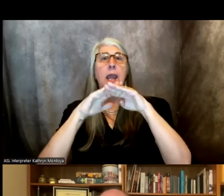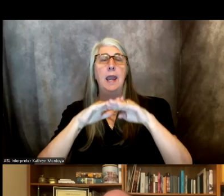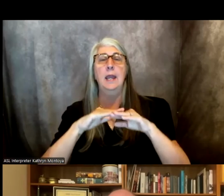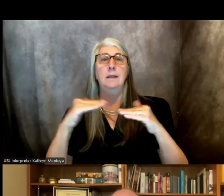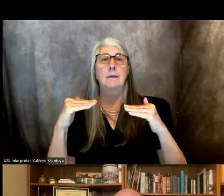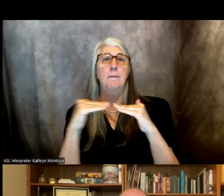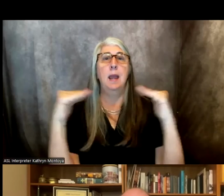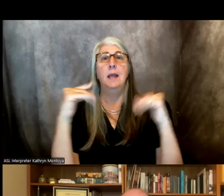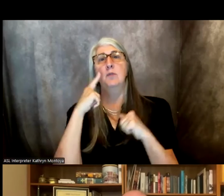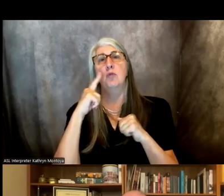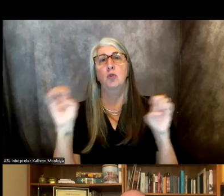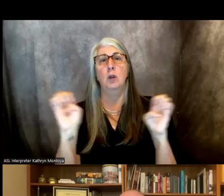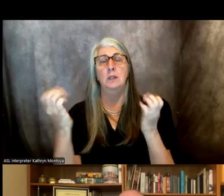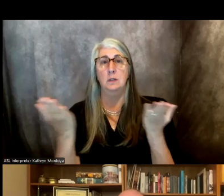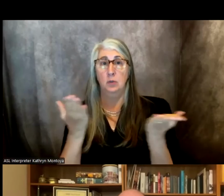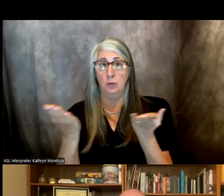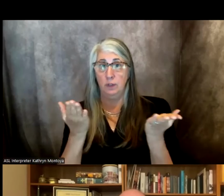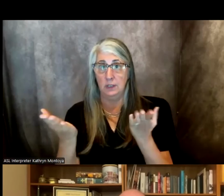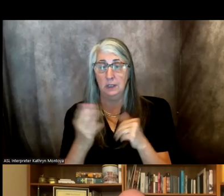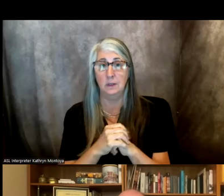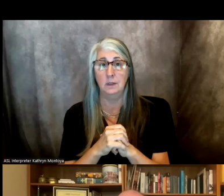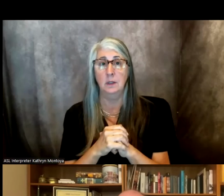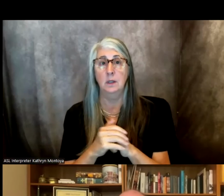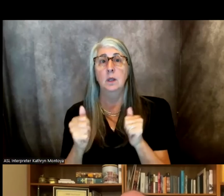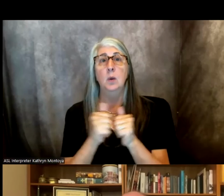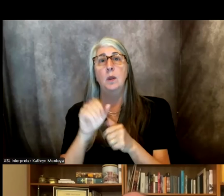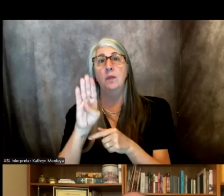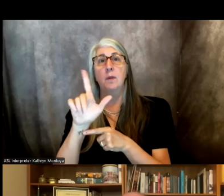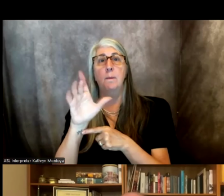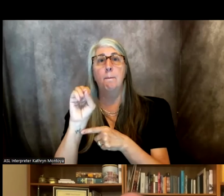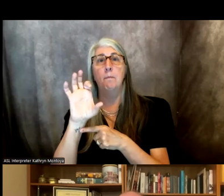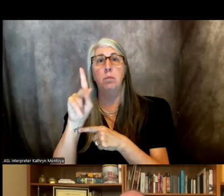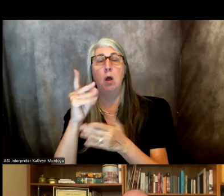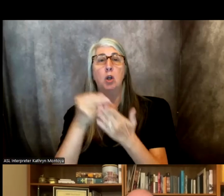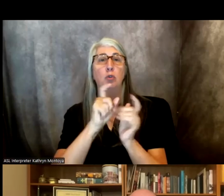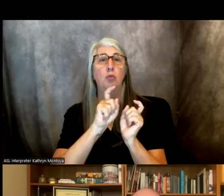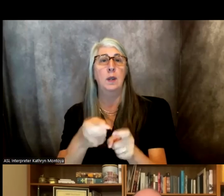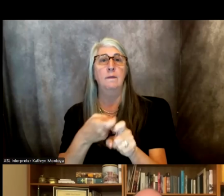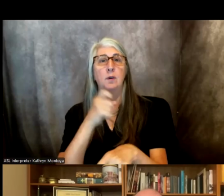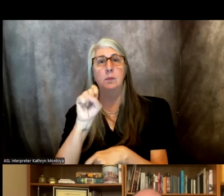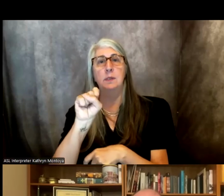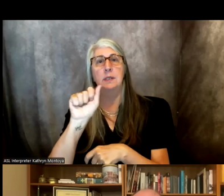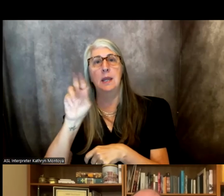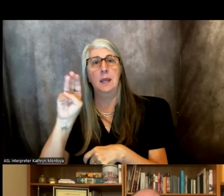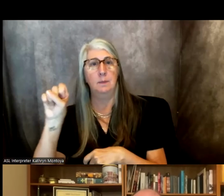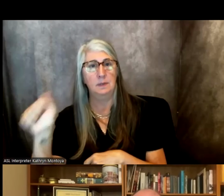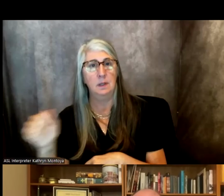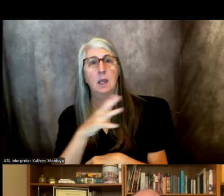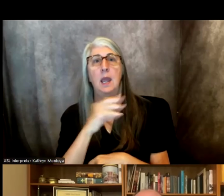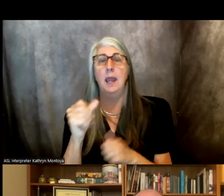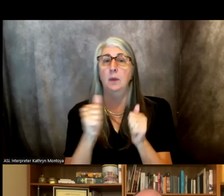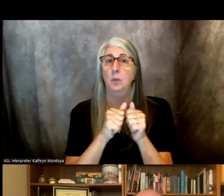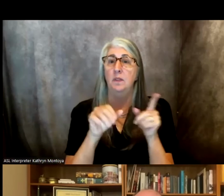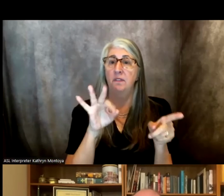crisis services, through the block grant of SAMHSA, but also through fees. And I did